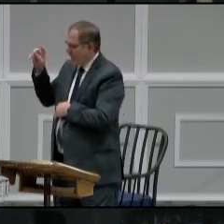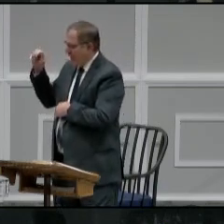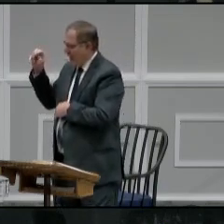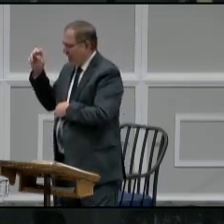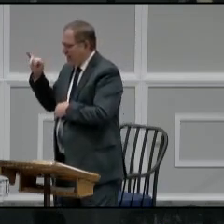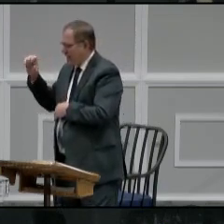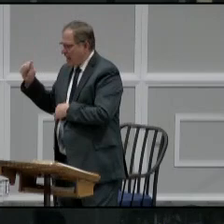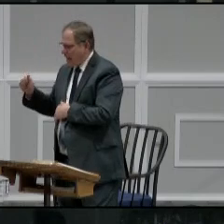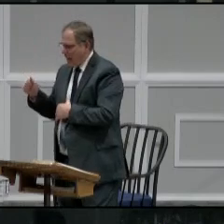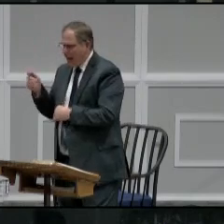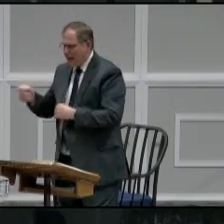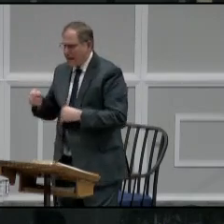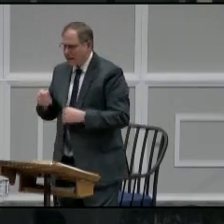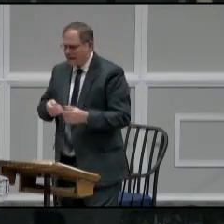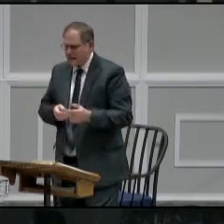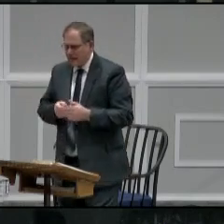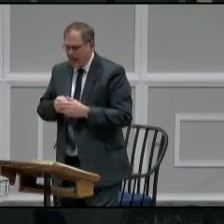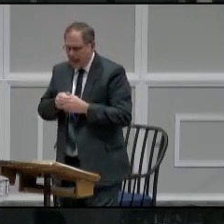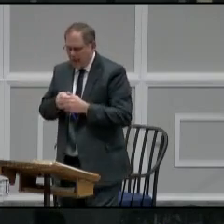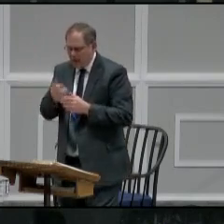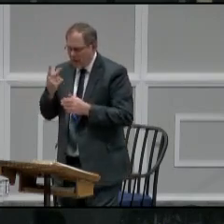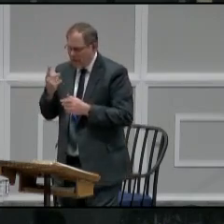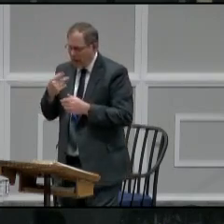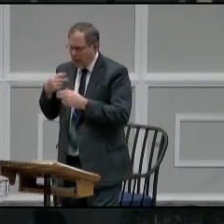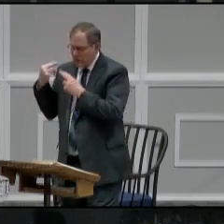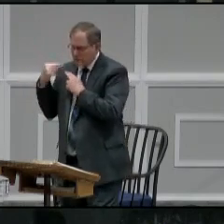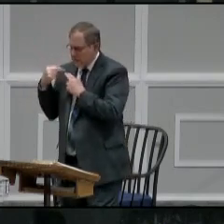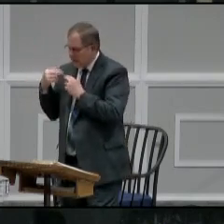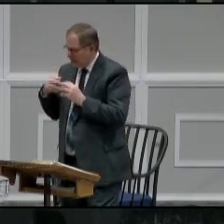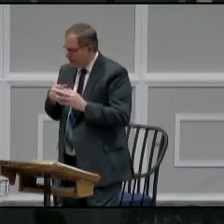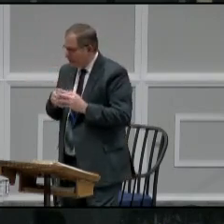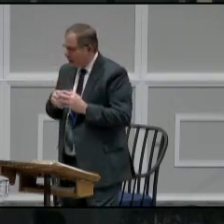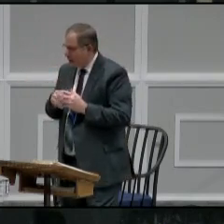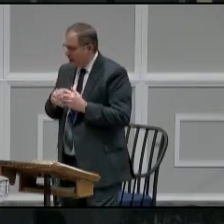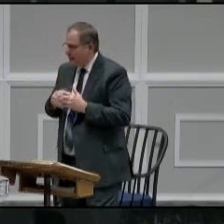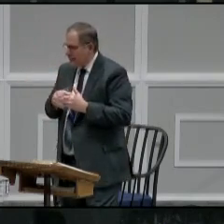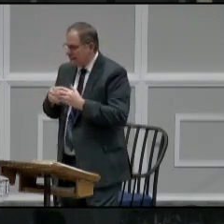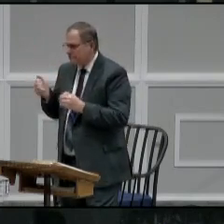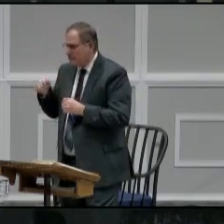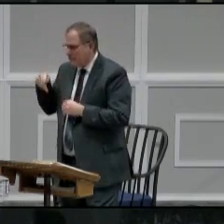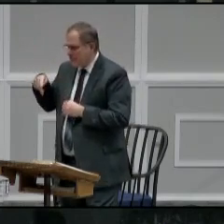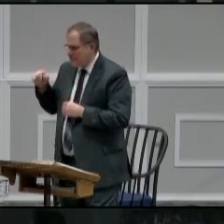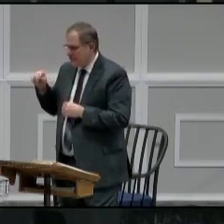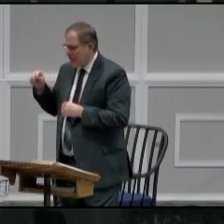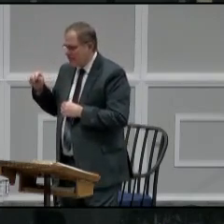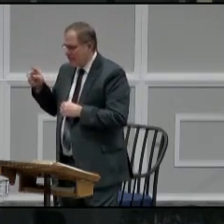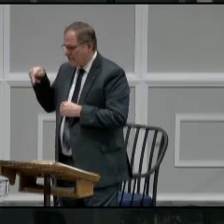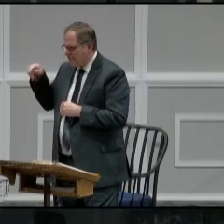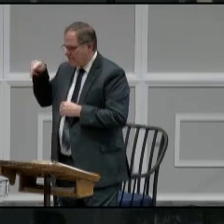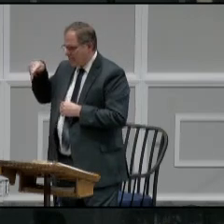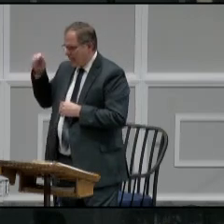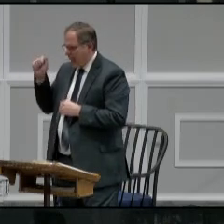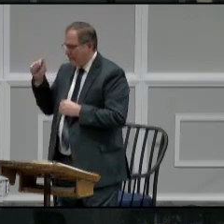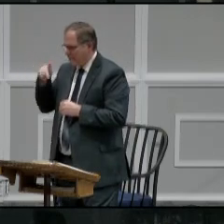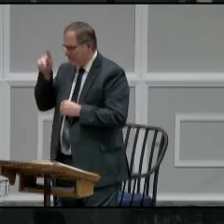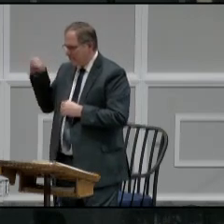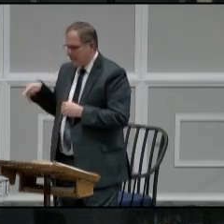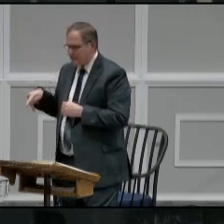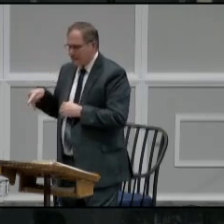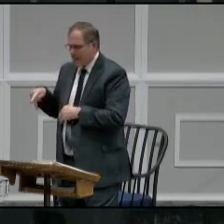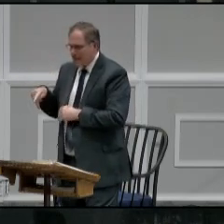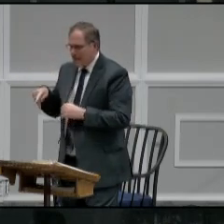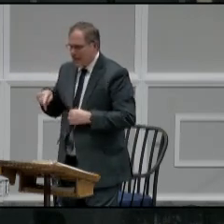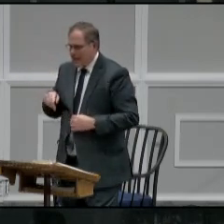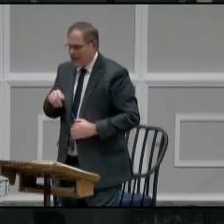as one of my responsibilities was the outreach ministry. And we would go out on a regular basis, as you all are doing this